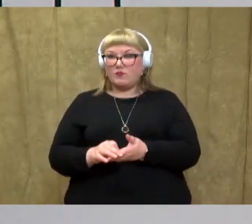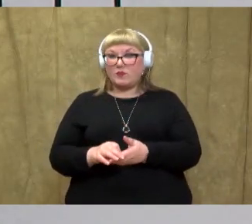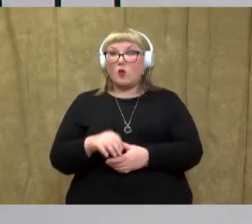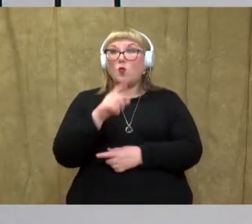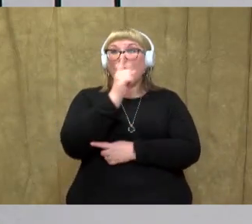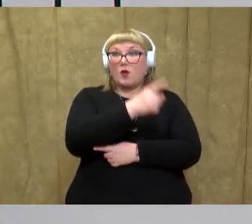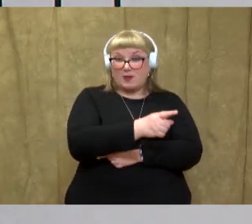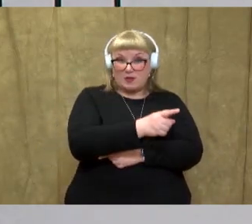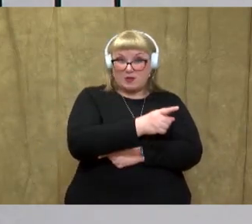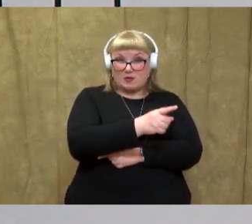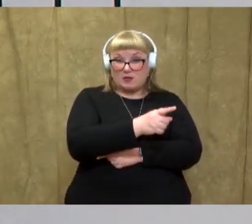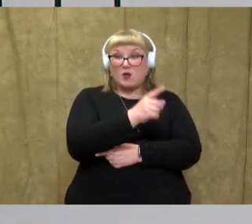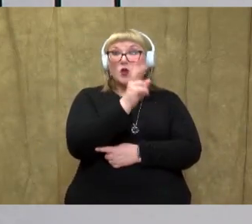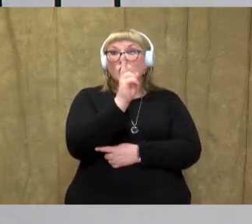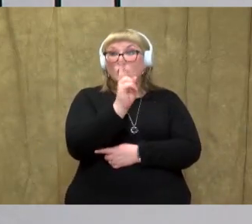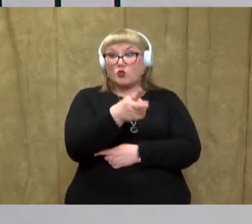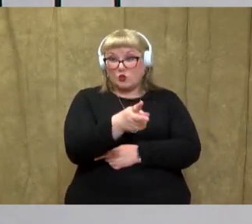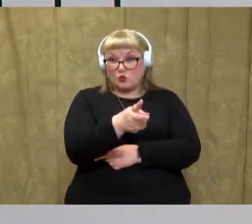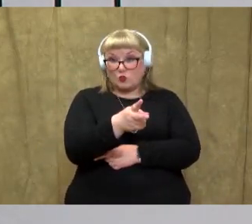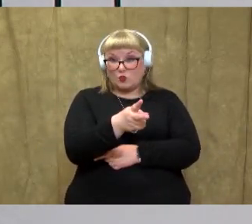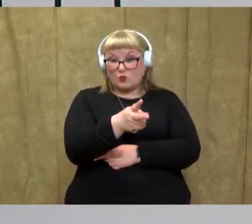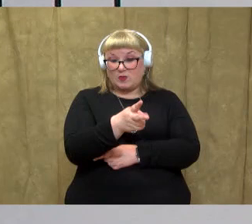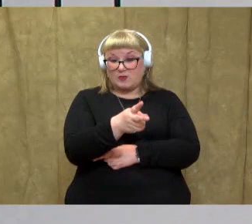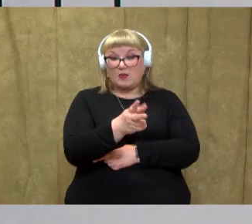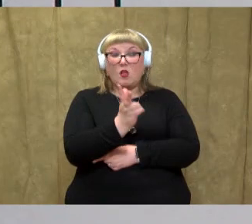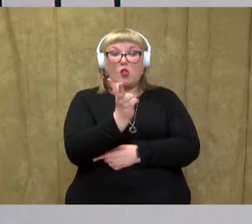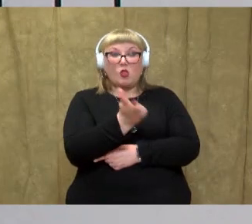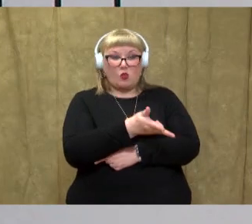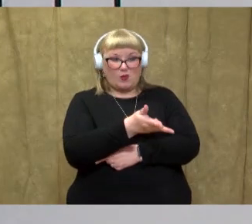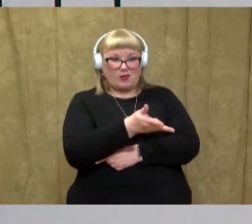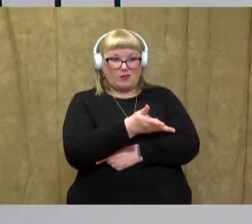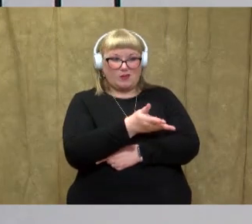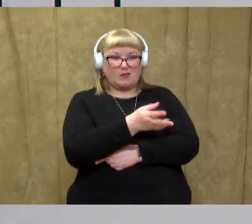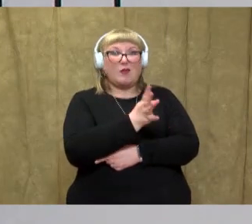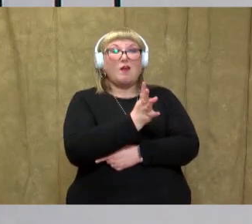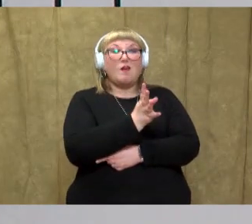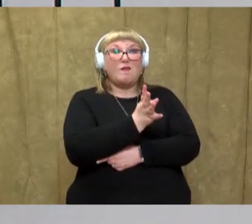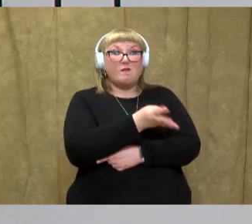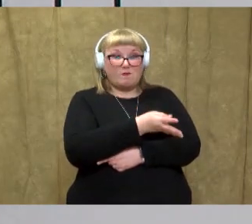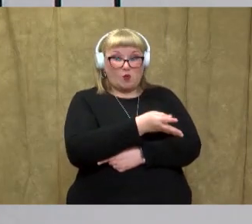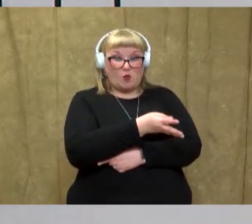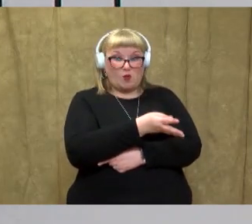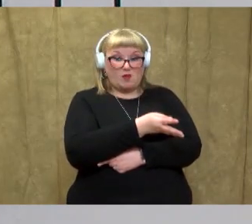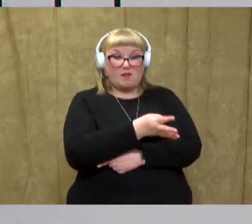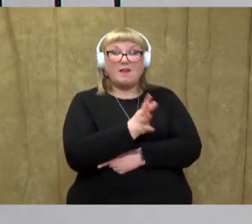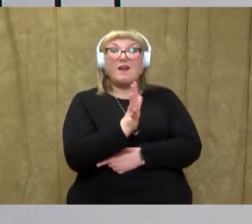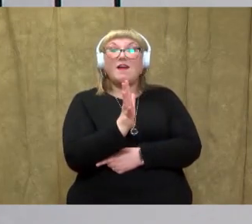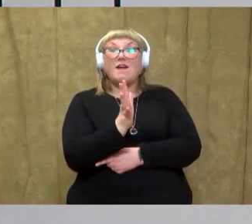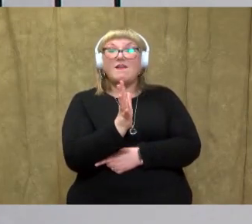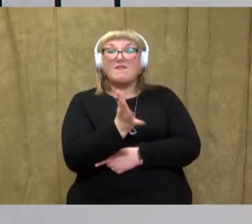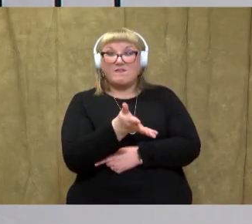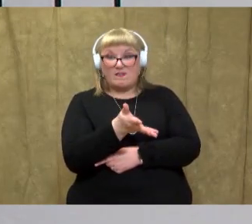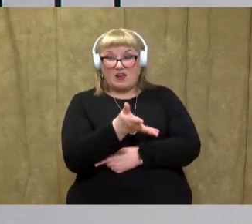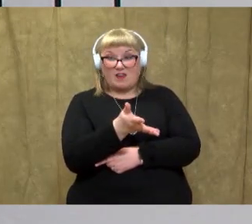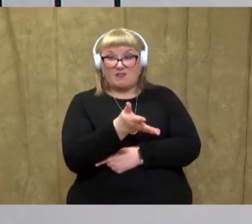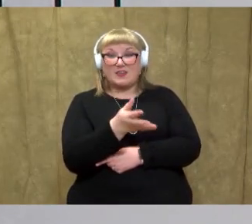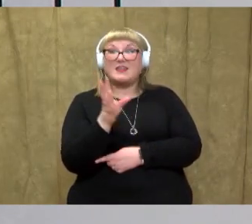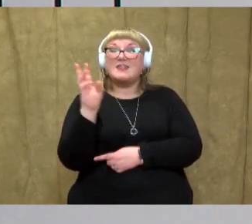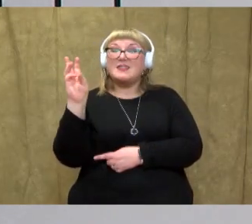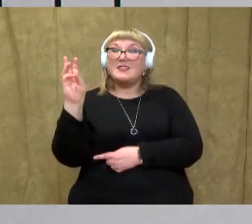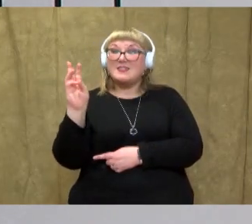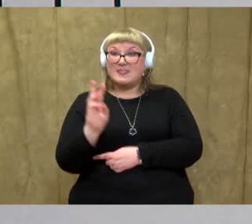count. 1, 2, 3, 4,